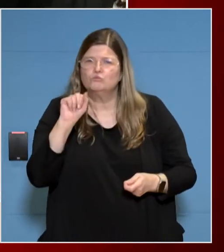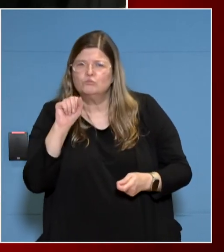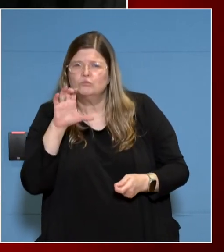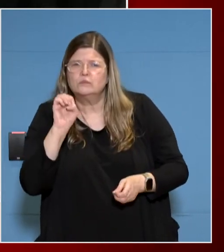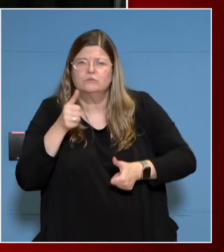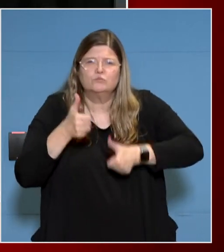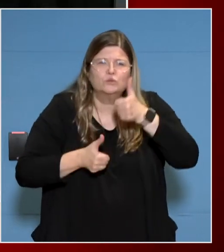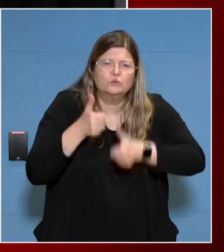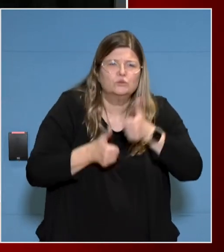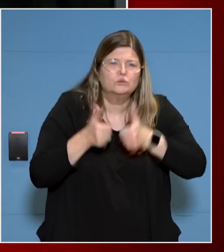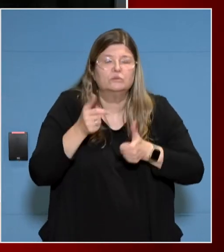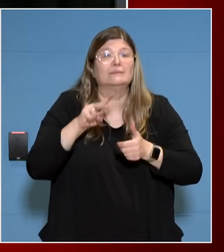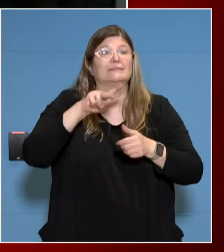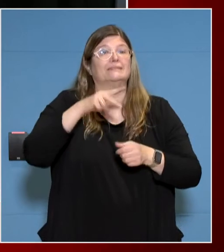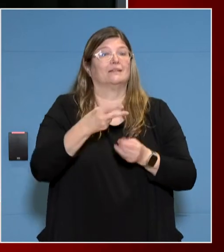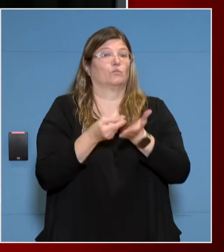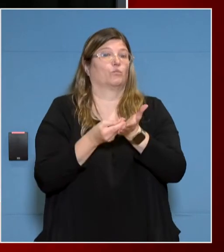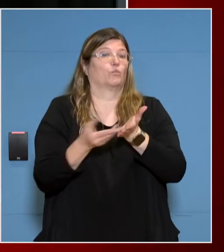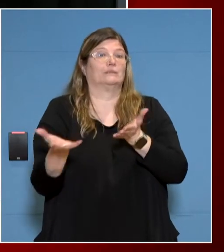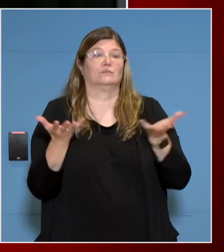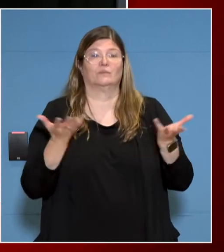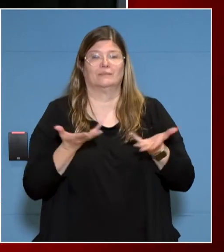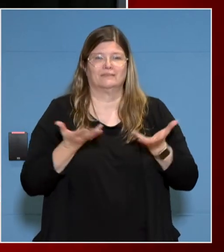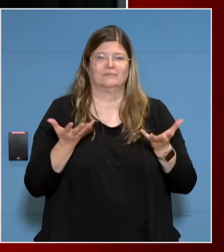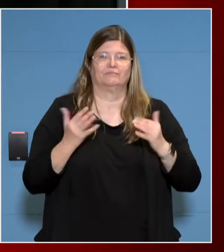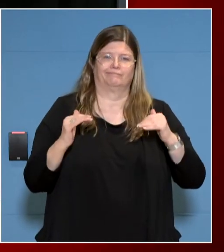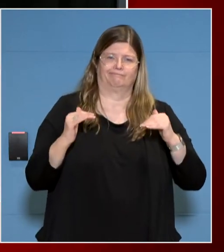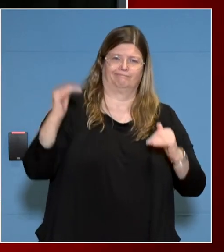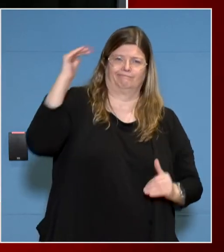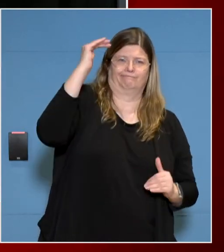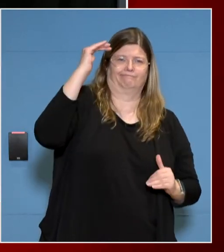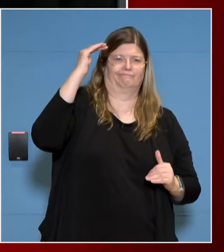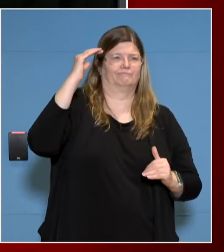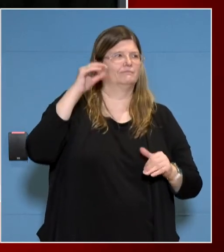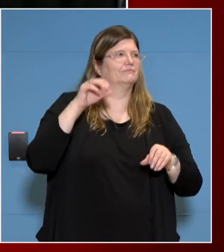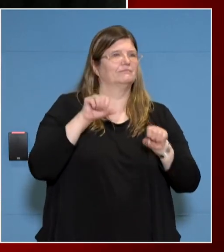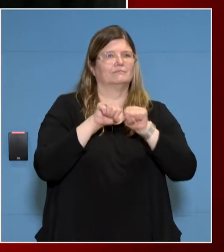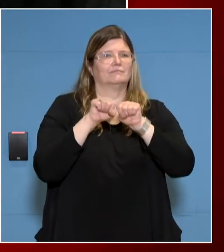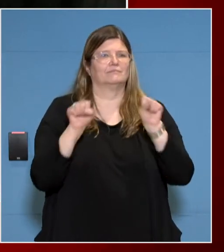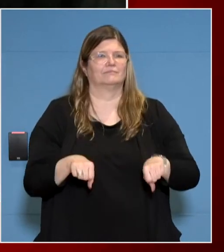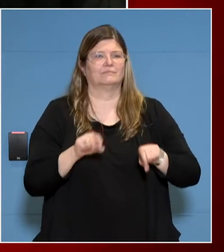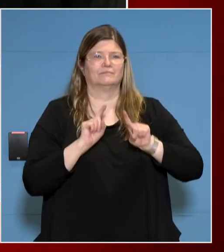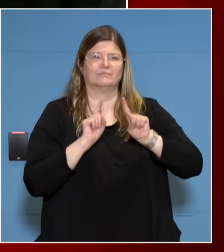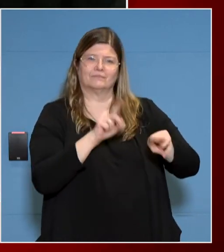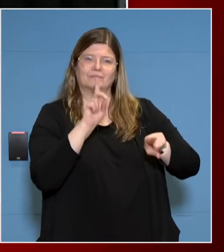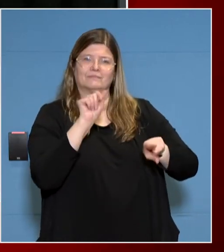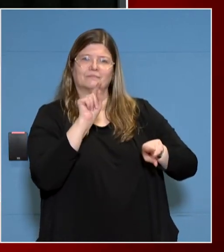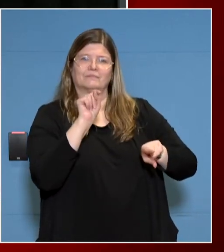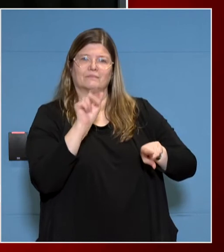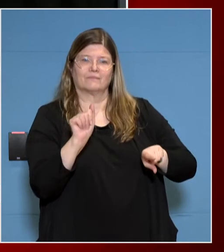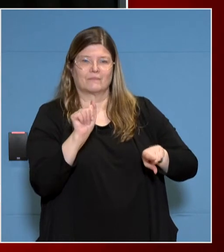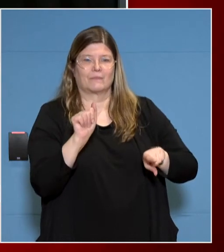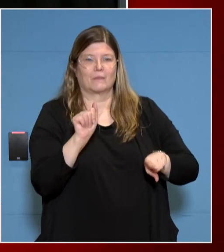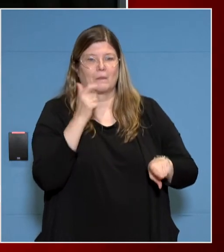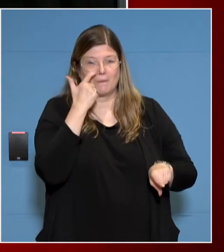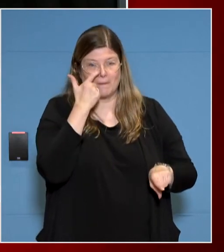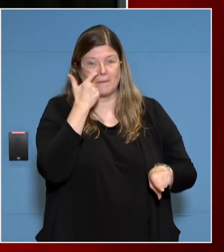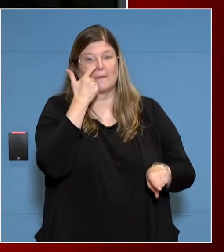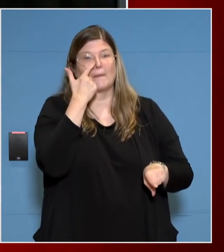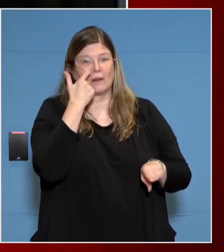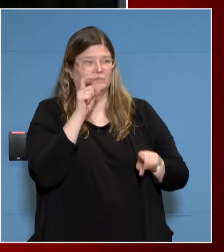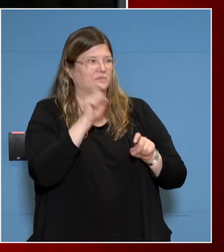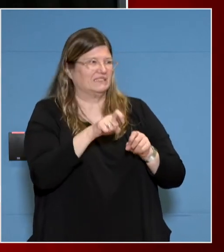doses is that there are disparate systems in which that data is reported, and we need to be able to have that data at the local